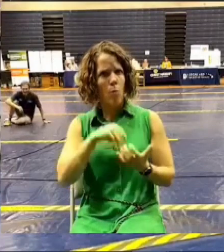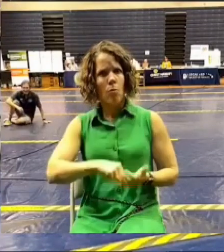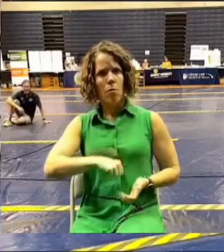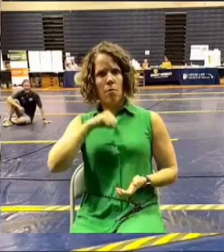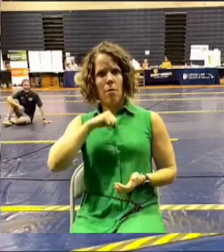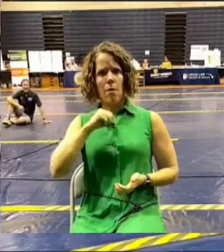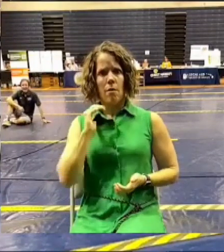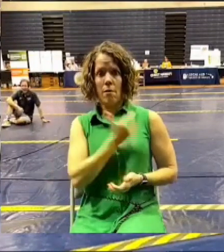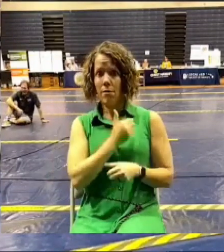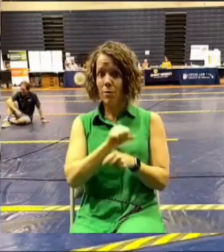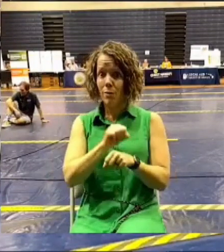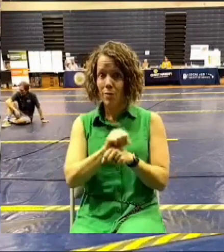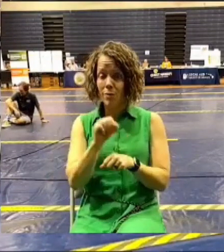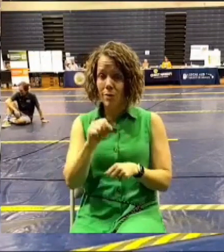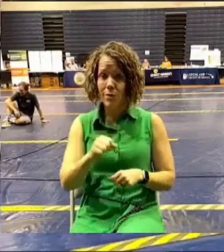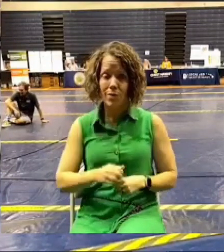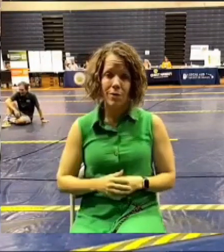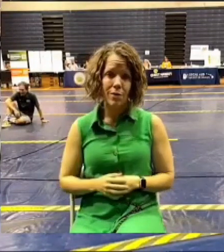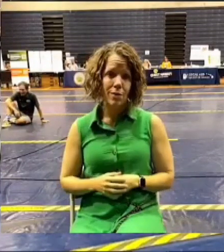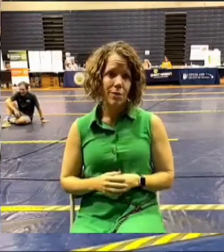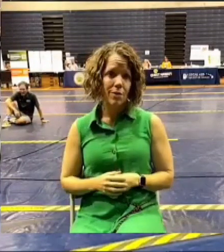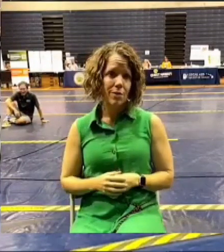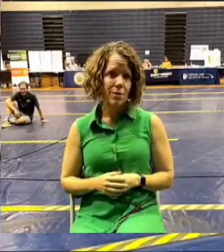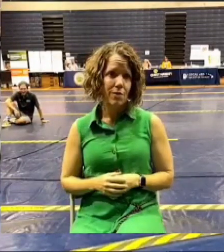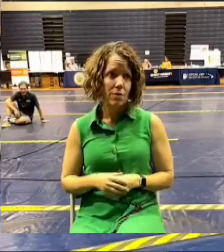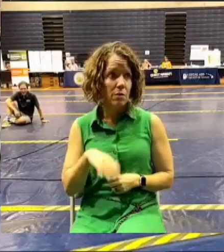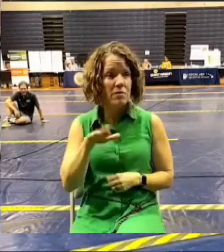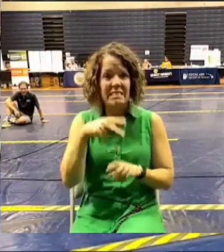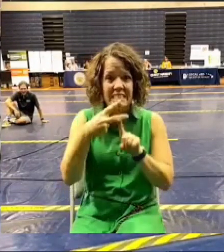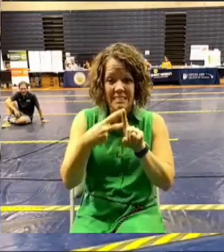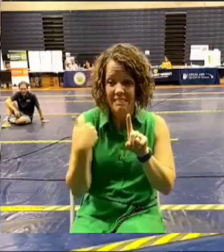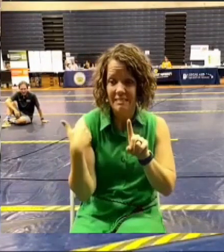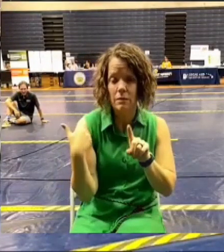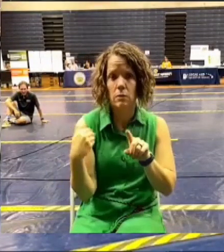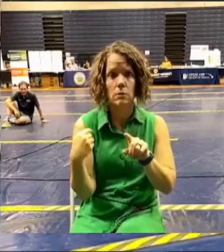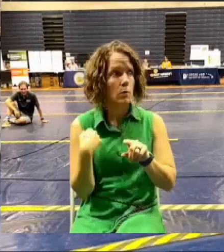were to come up here and speak to all of you 2 months ago,